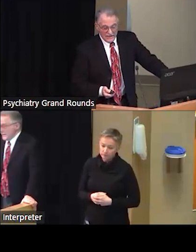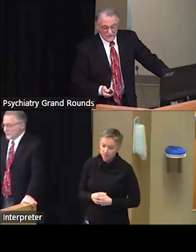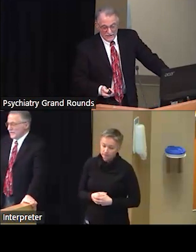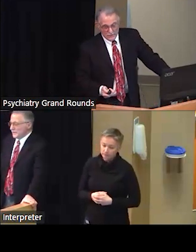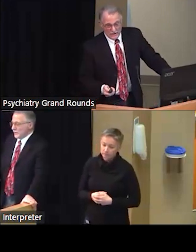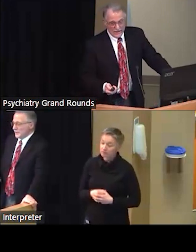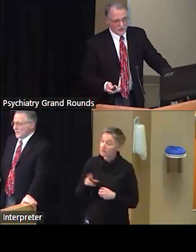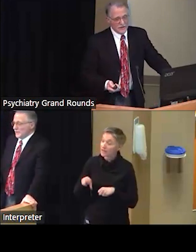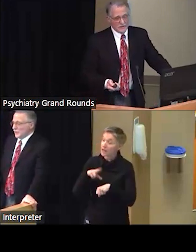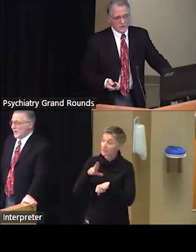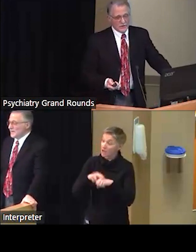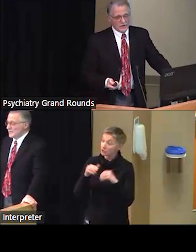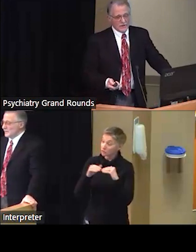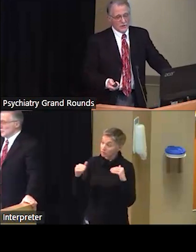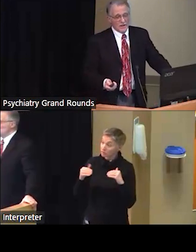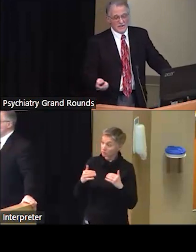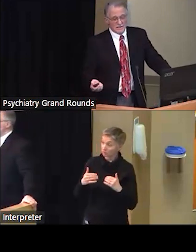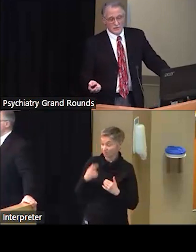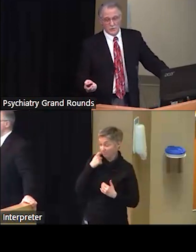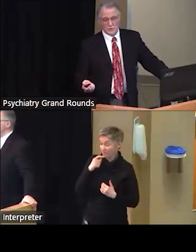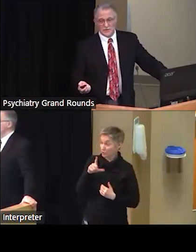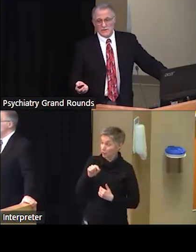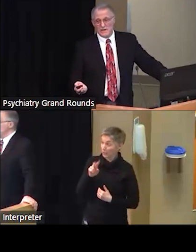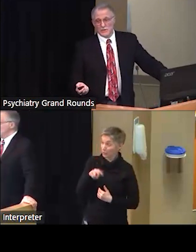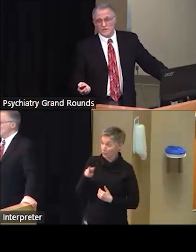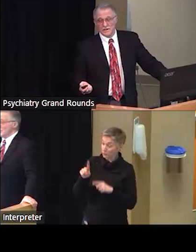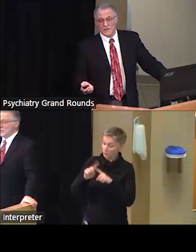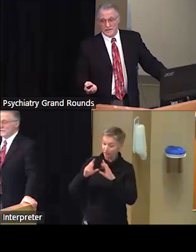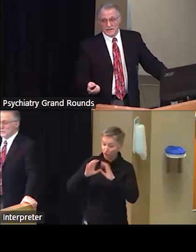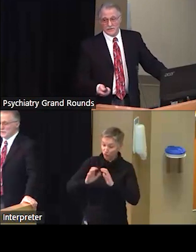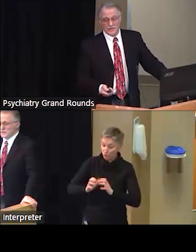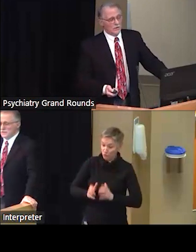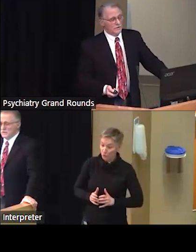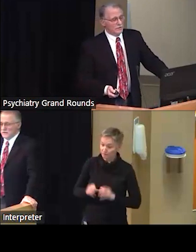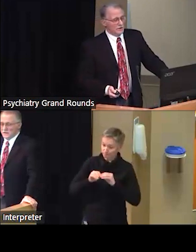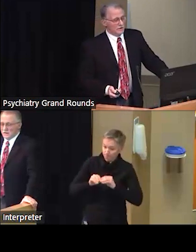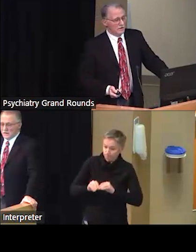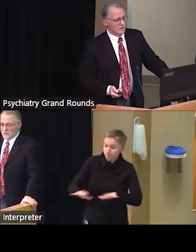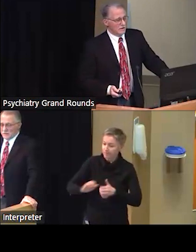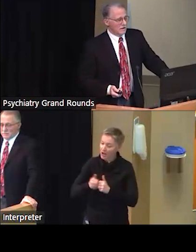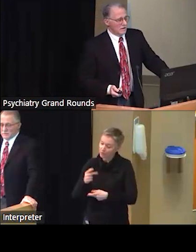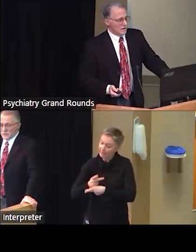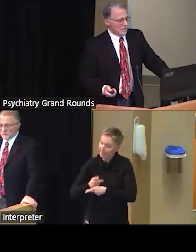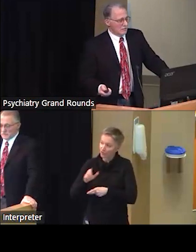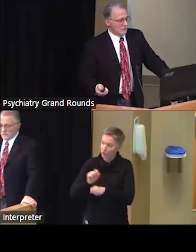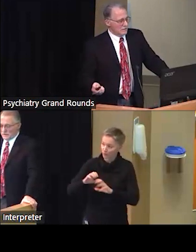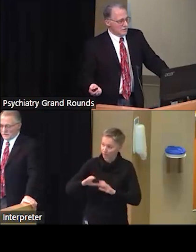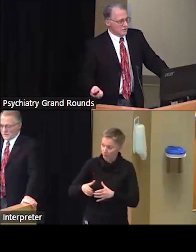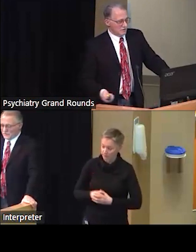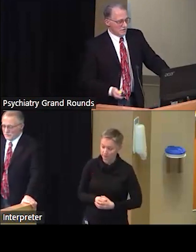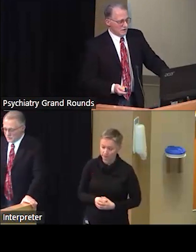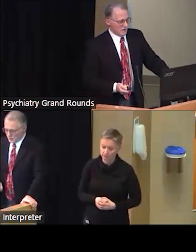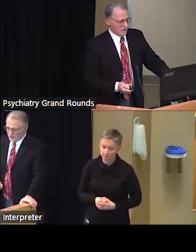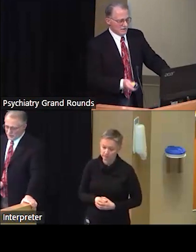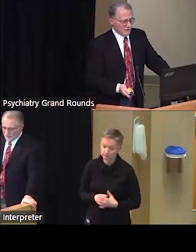Basically, a lot of things happening nationally in 2022. All these groups came out with taking care of the workforce.